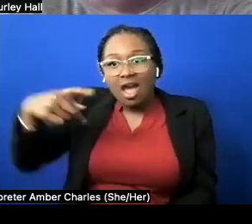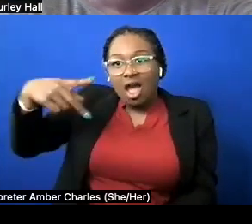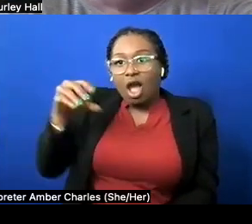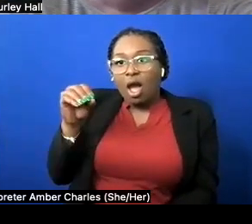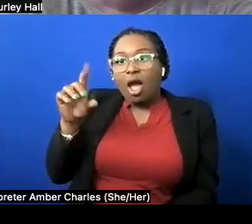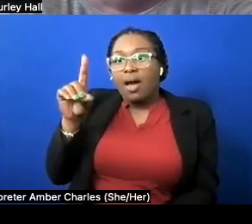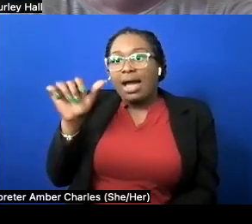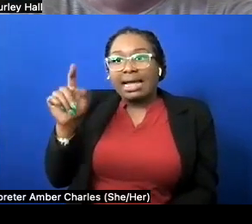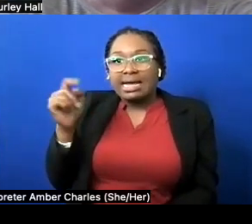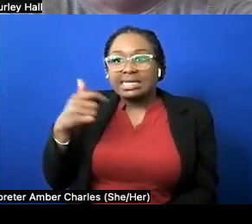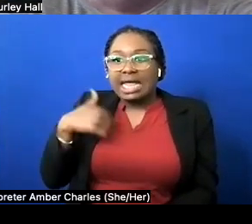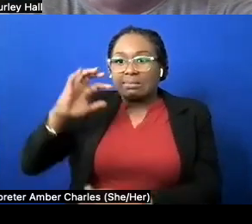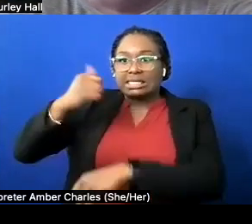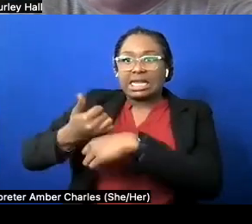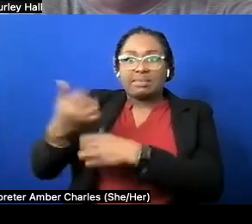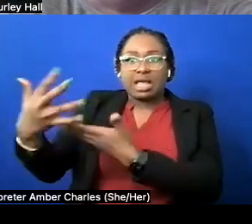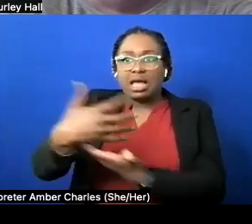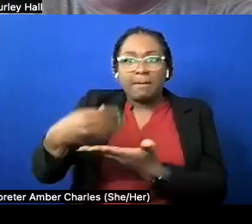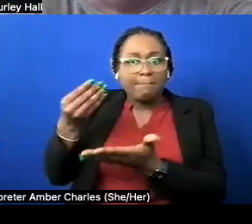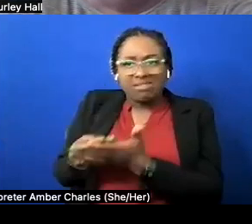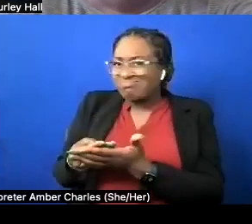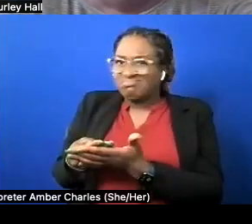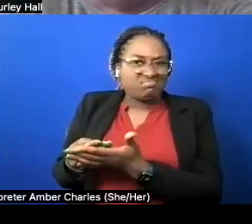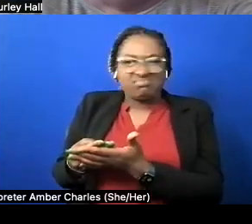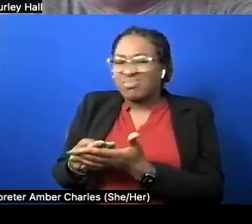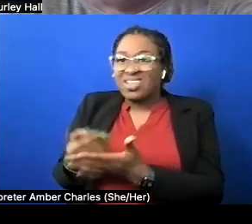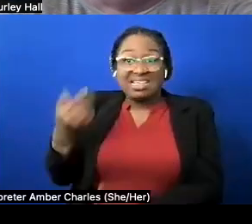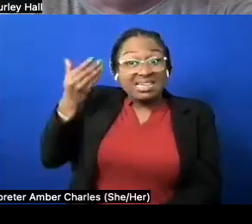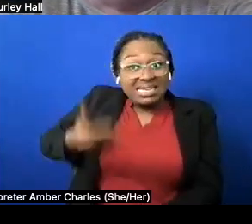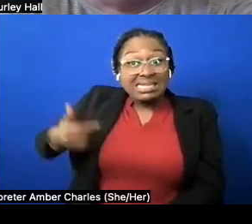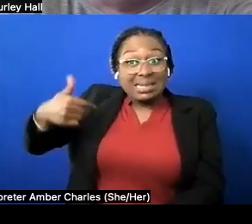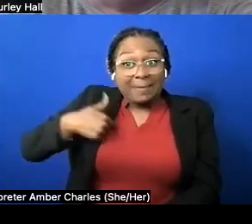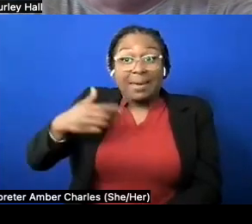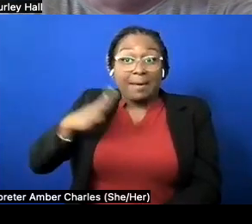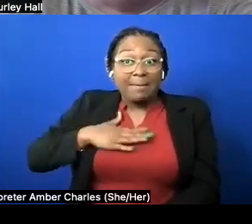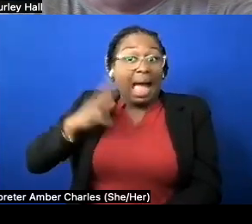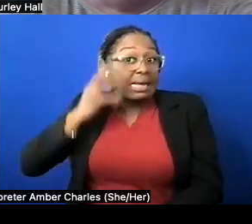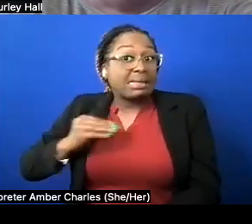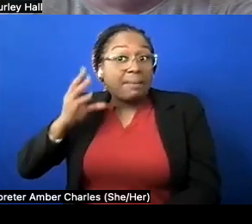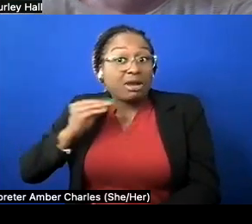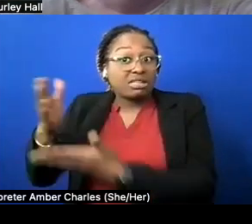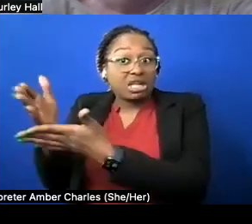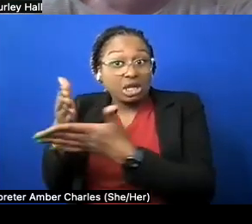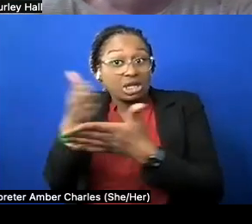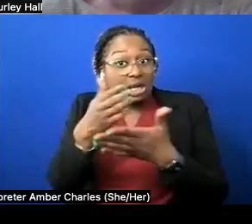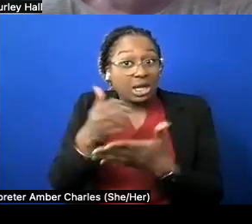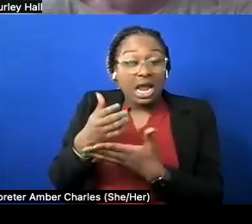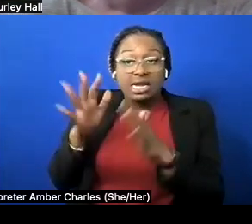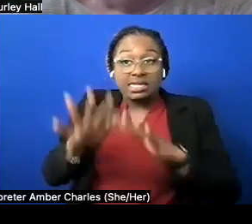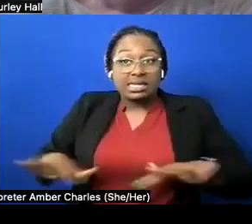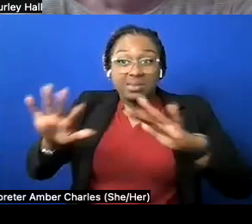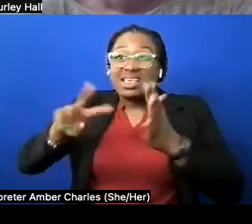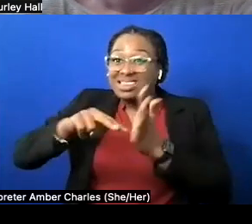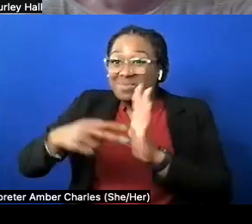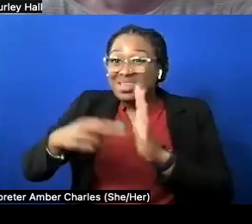putting out there in order to make money or what have you. This is me. These experiences that are shared in this space mean